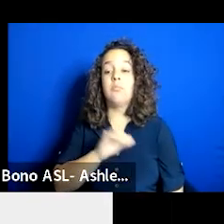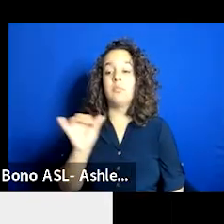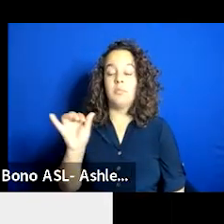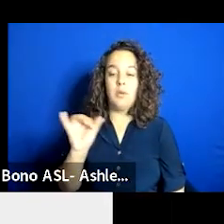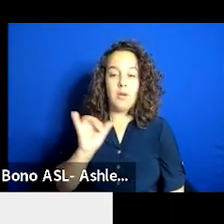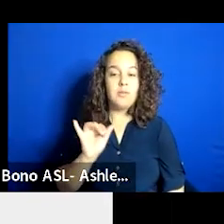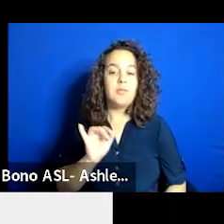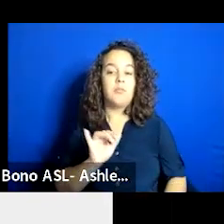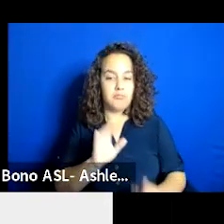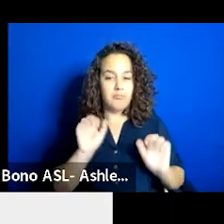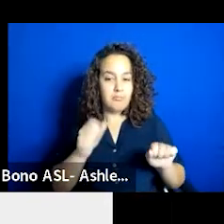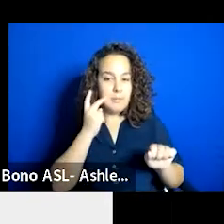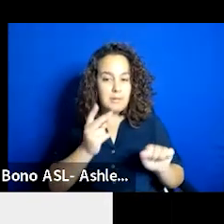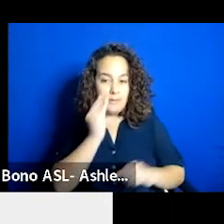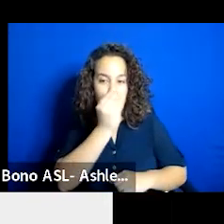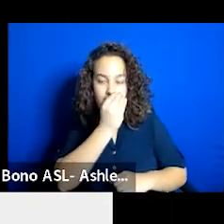floral colors.